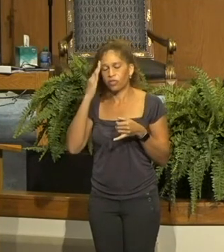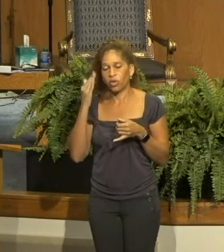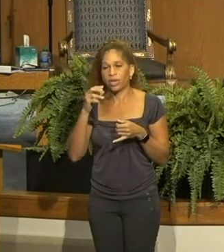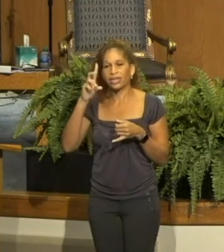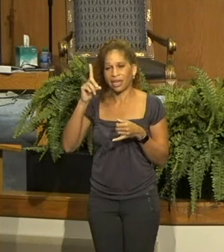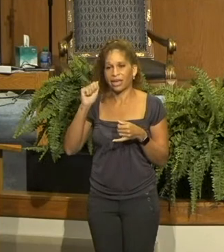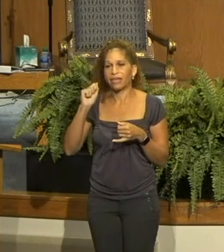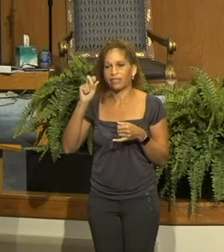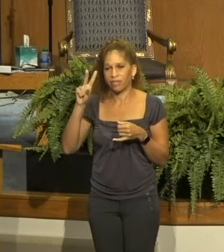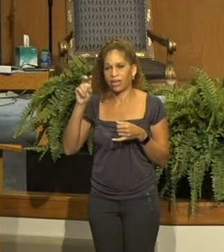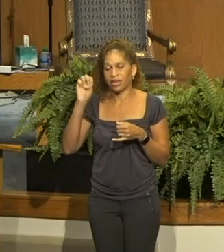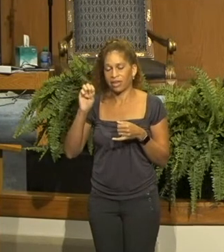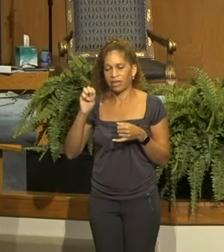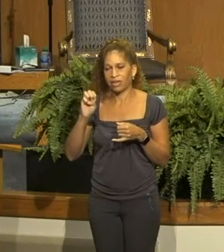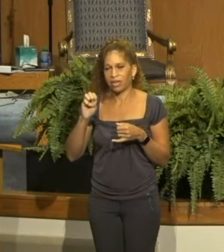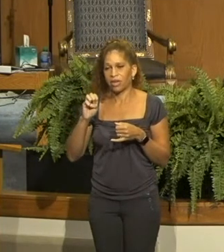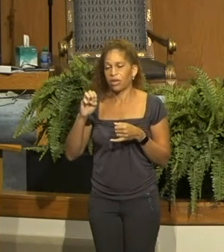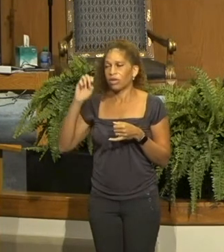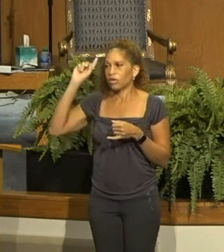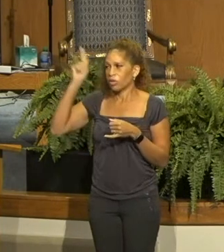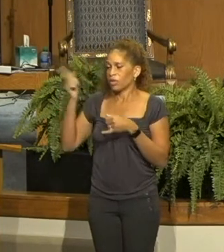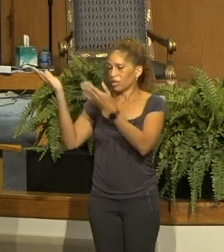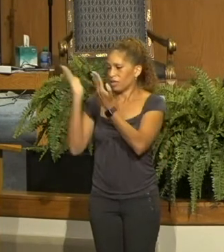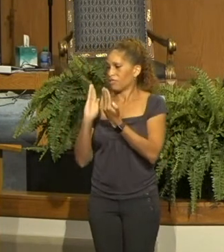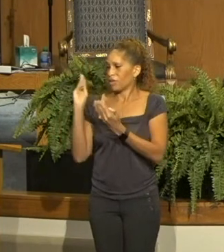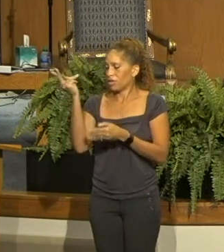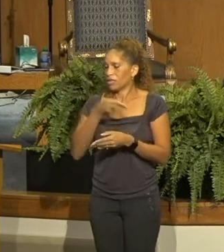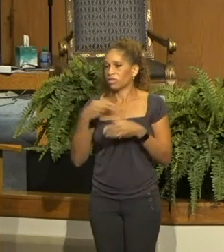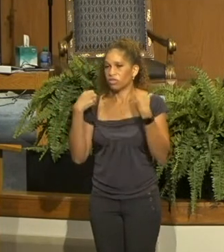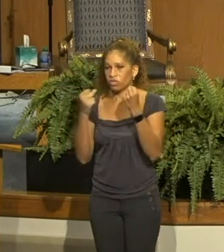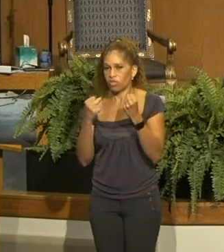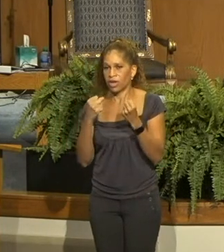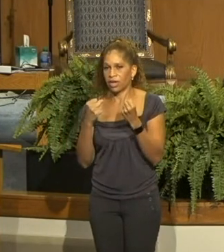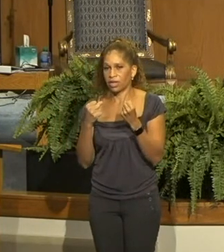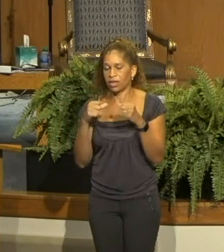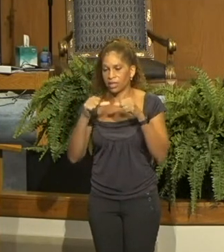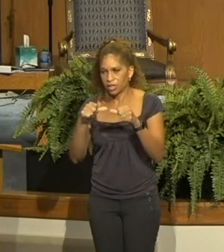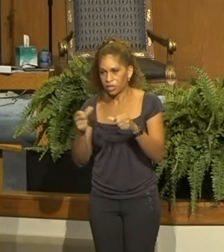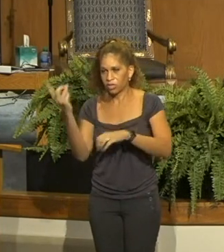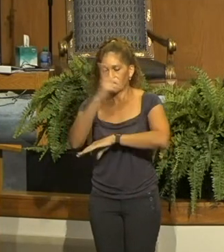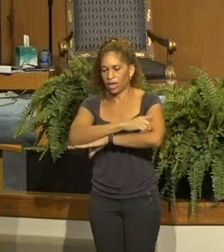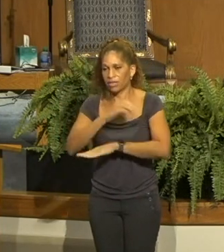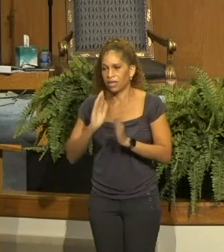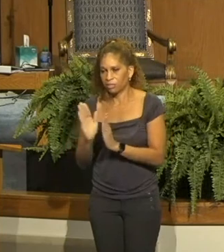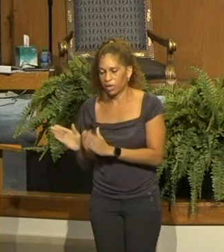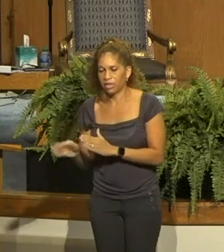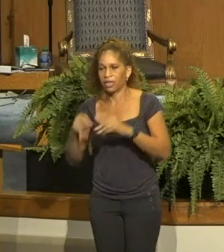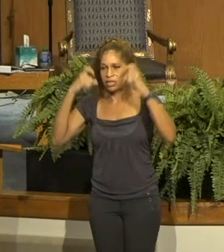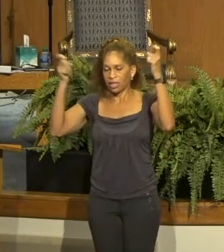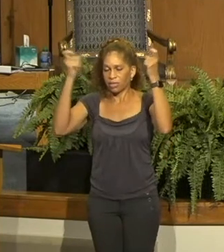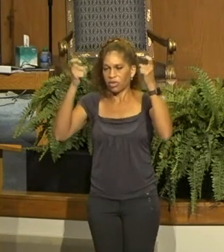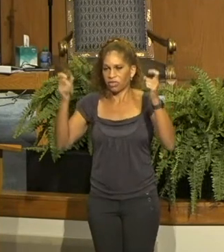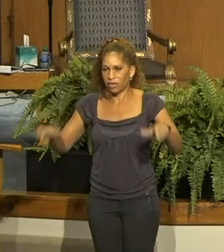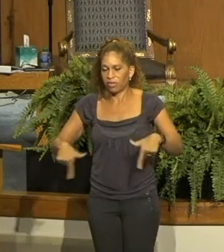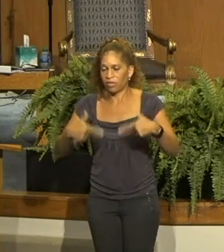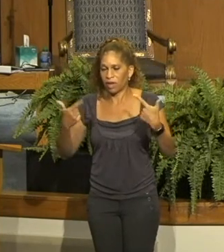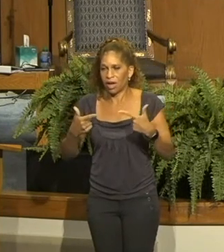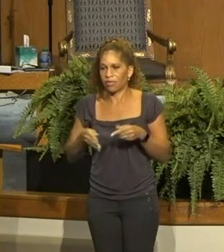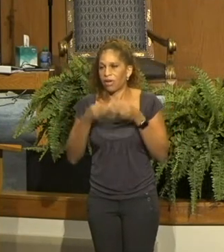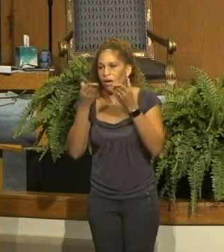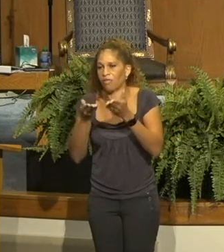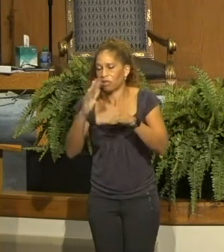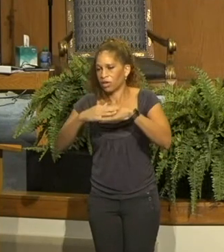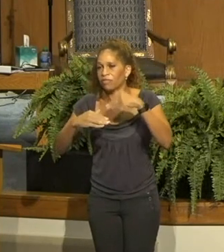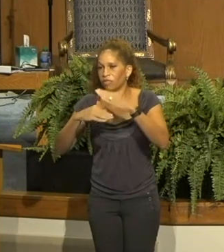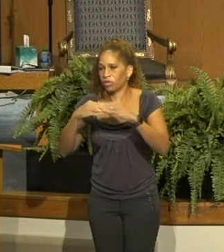would give us the strength and comfort in the days ahead as we plan his celebration of life experience, as we offered comfort to his